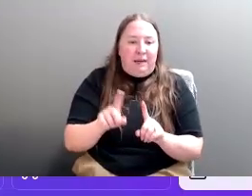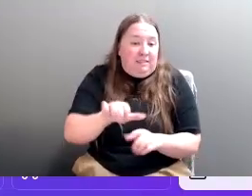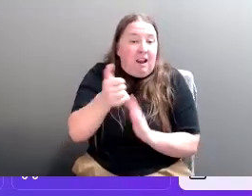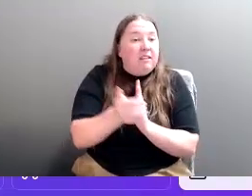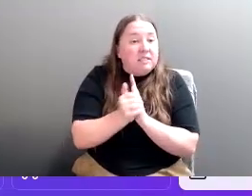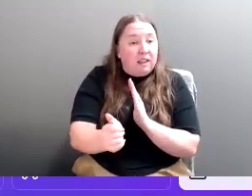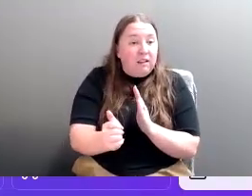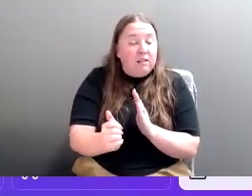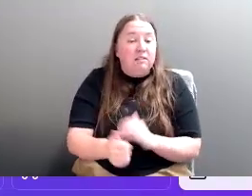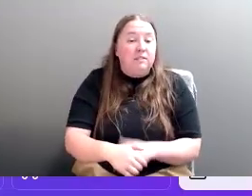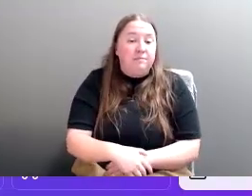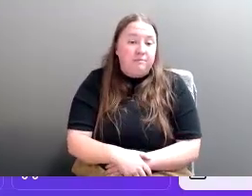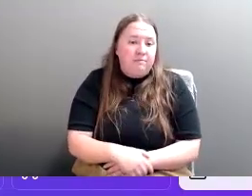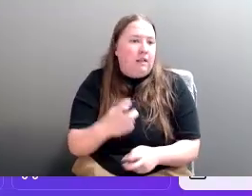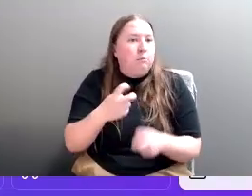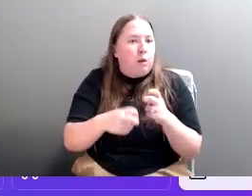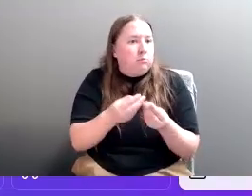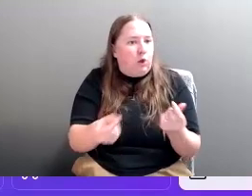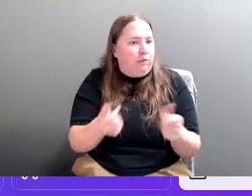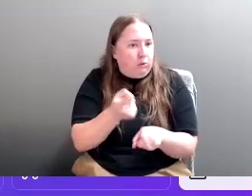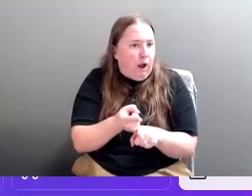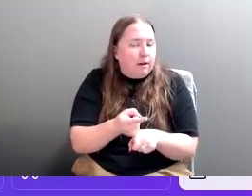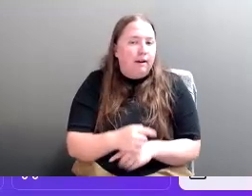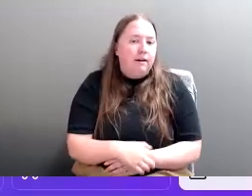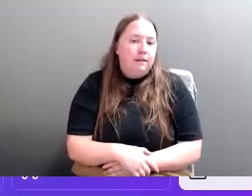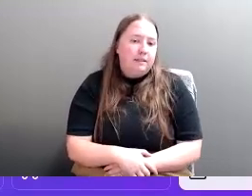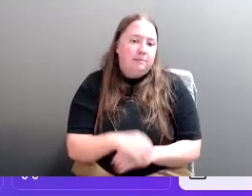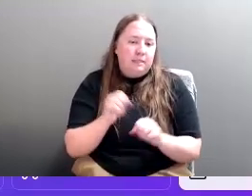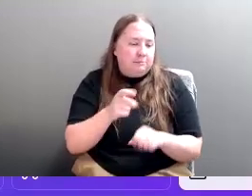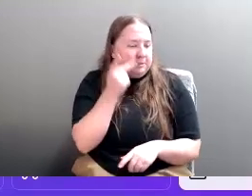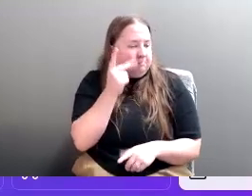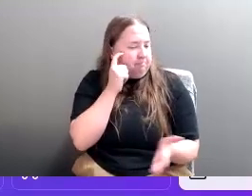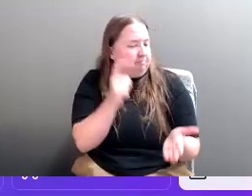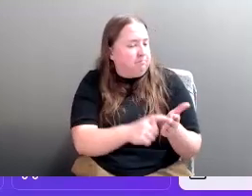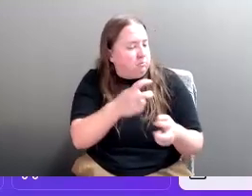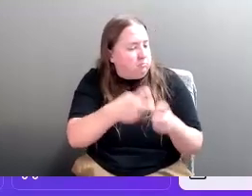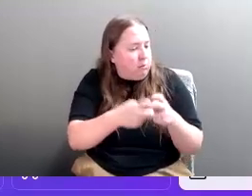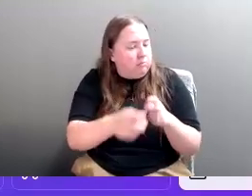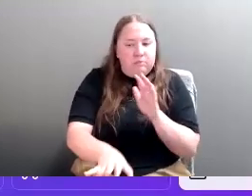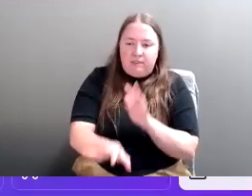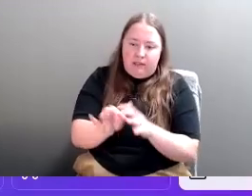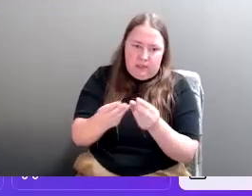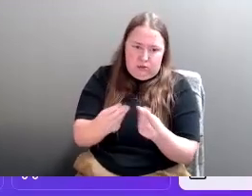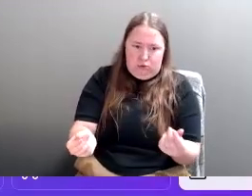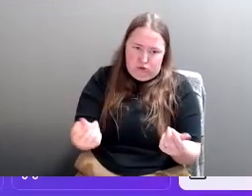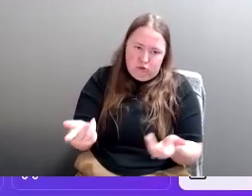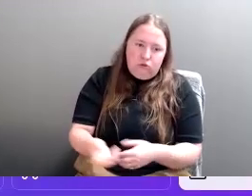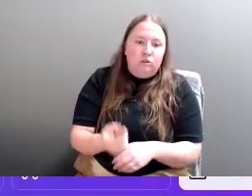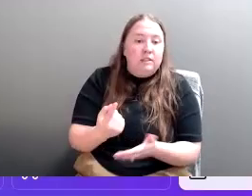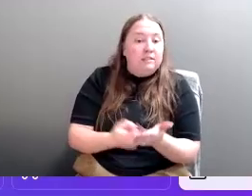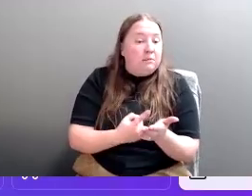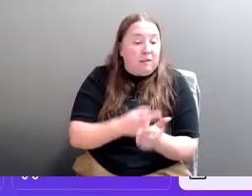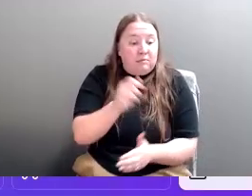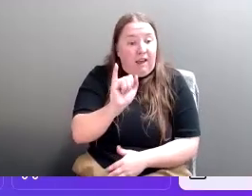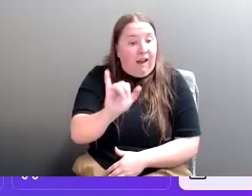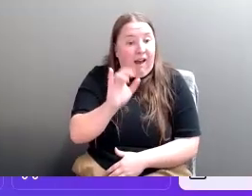skill that like of like problem solving, right? Being able to see a problem and find the solution, and sometimes AI won't give